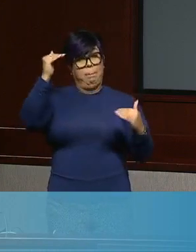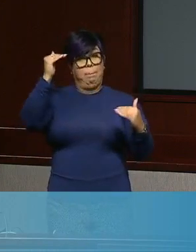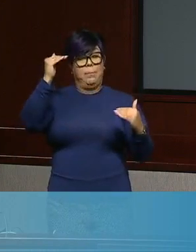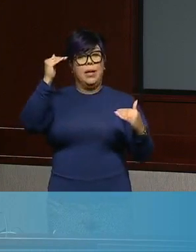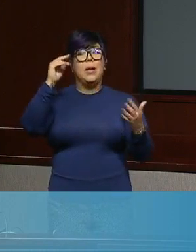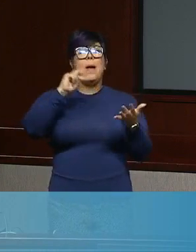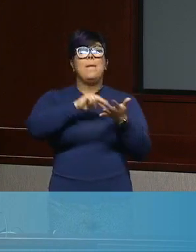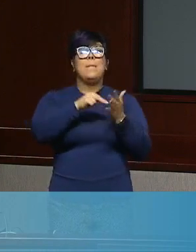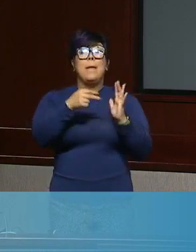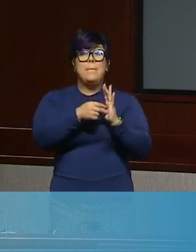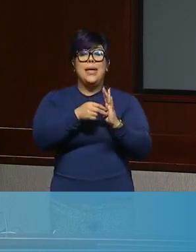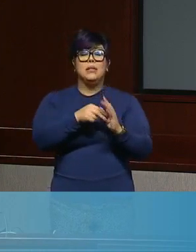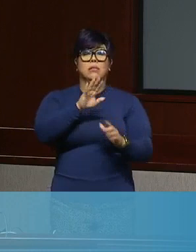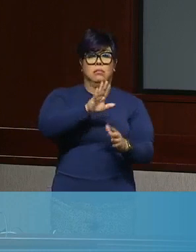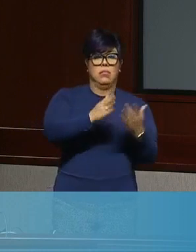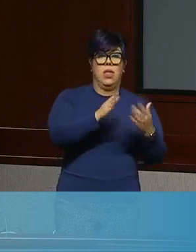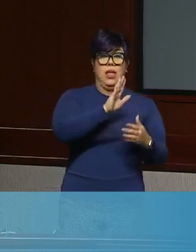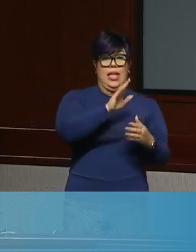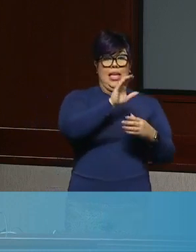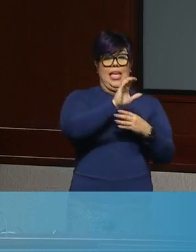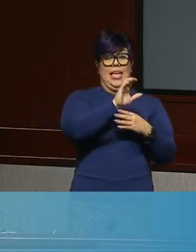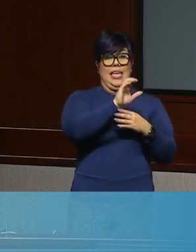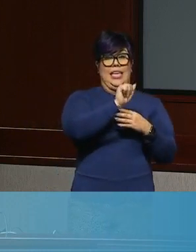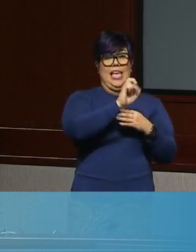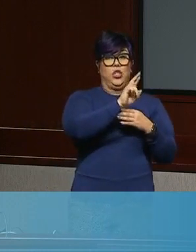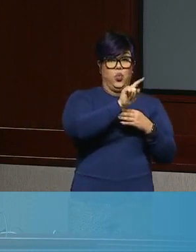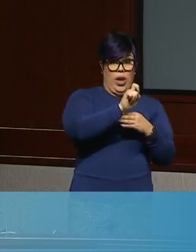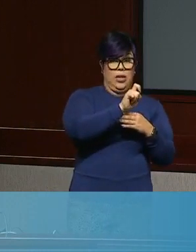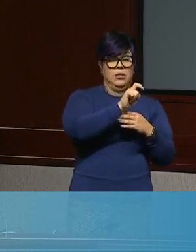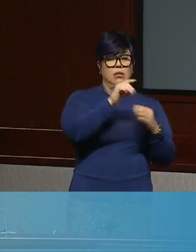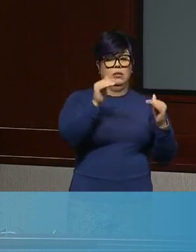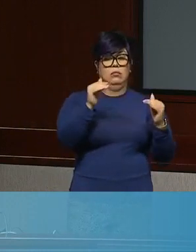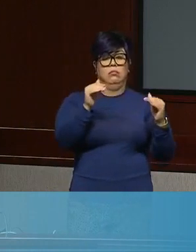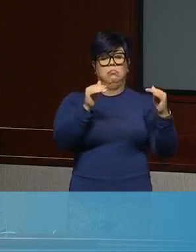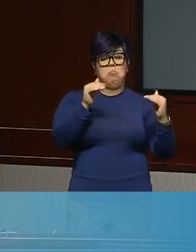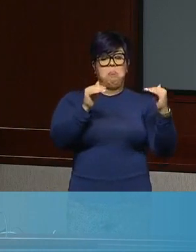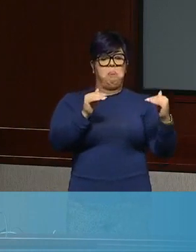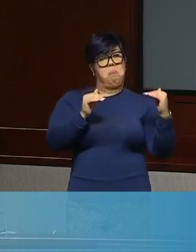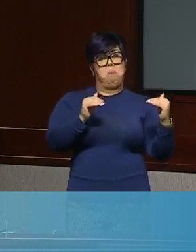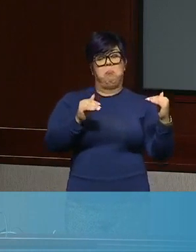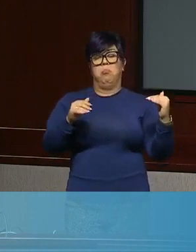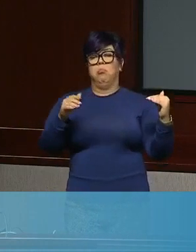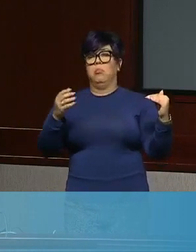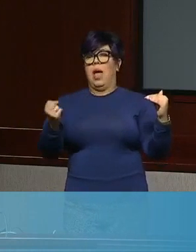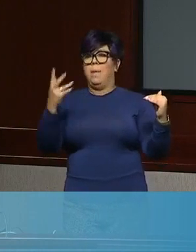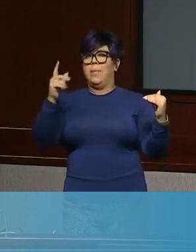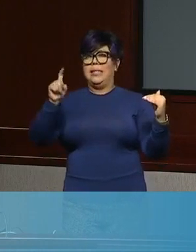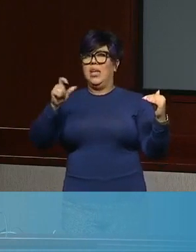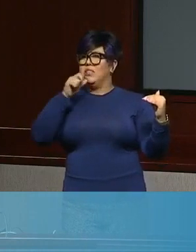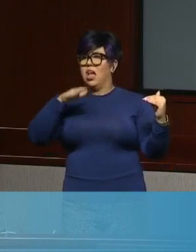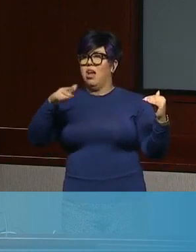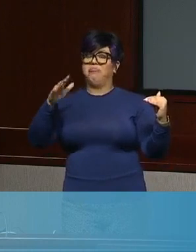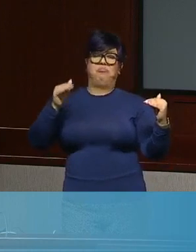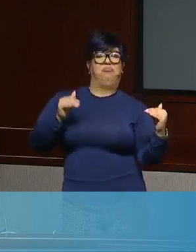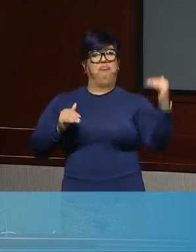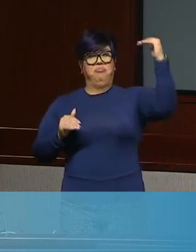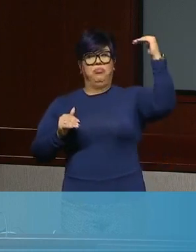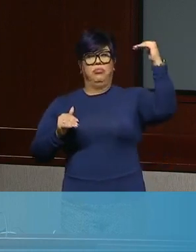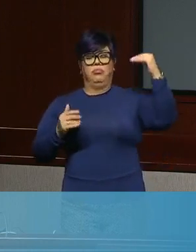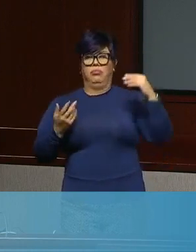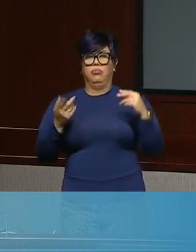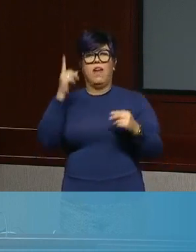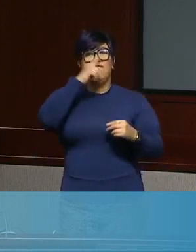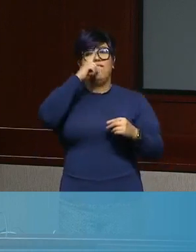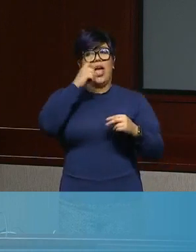numbers artificially inflated as a penalty for people not getting tested, which, of course,